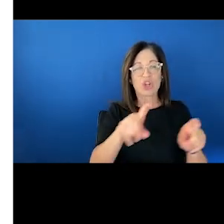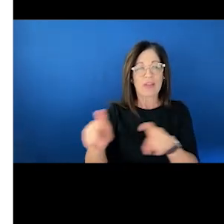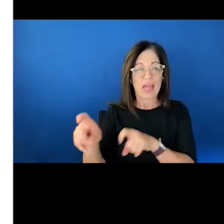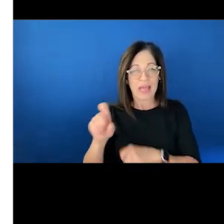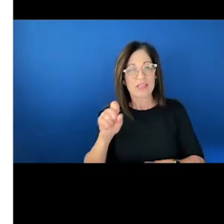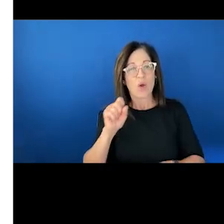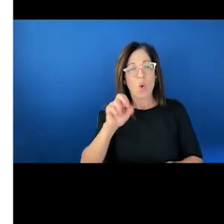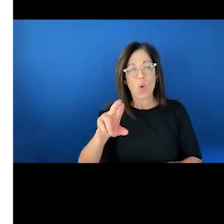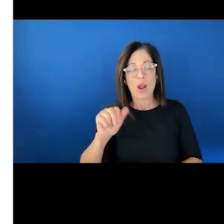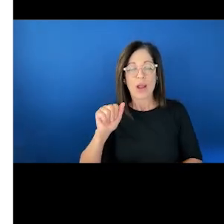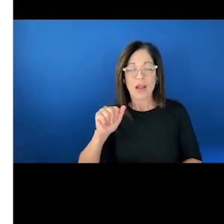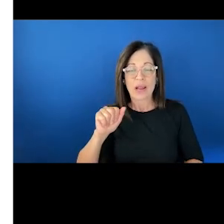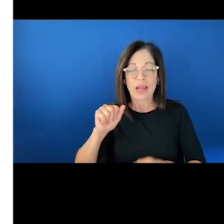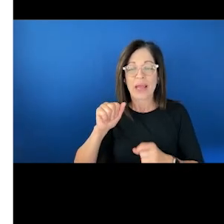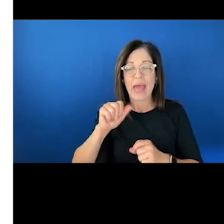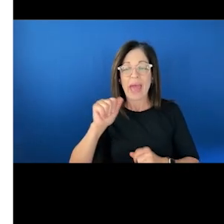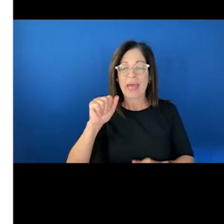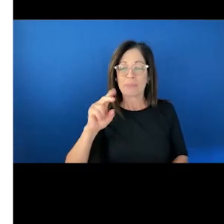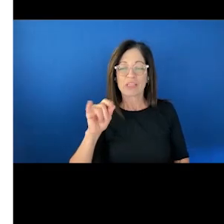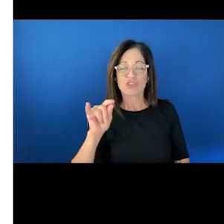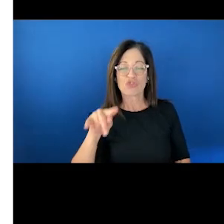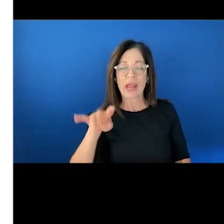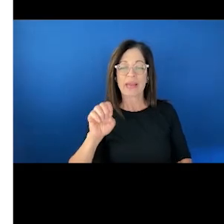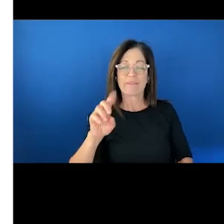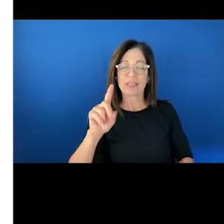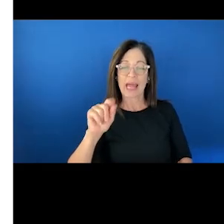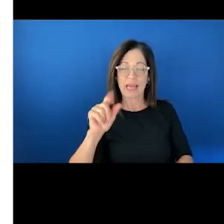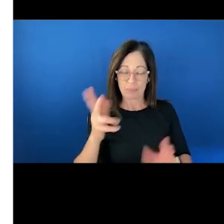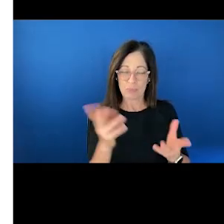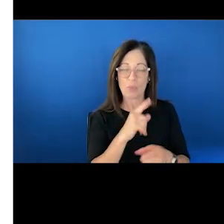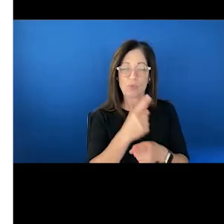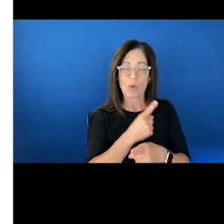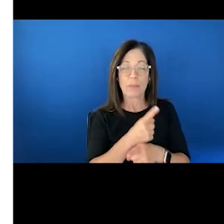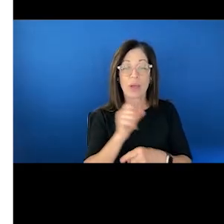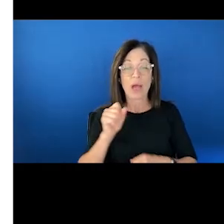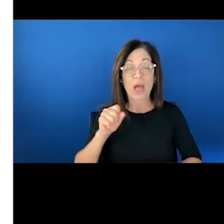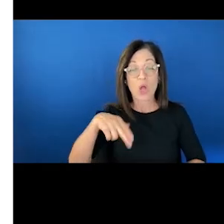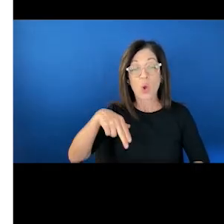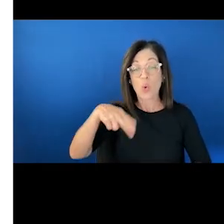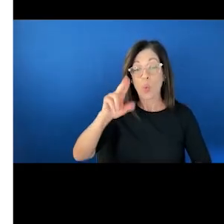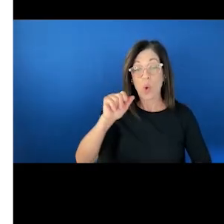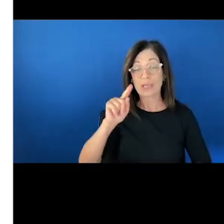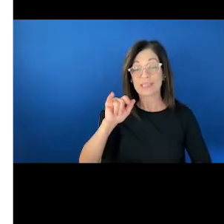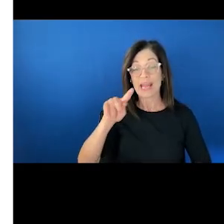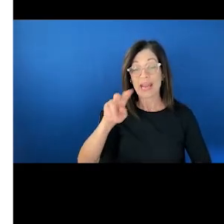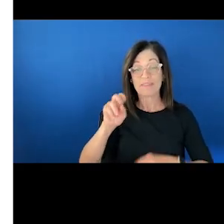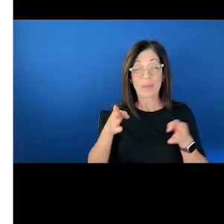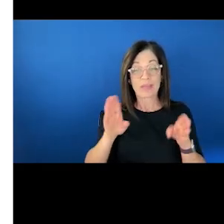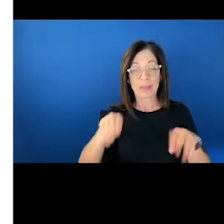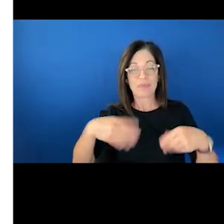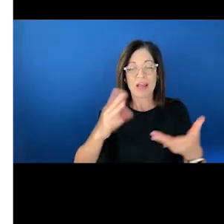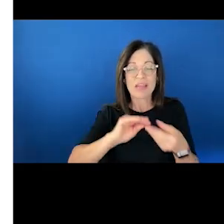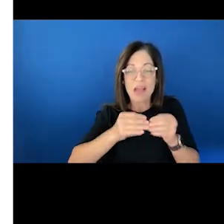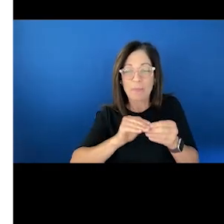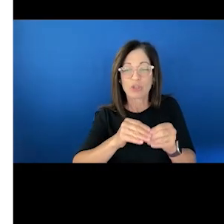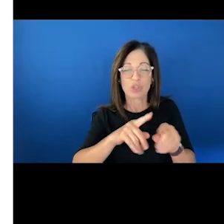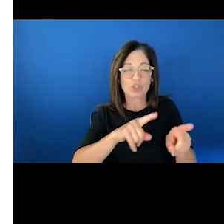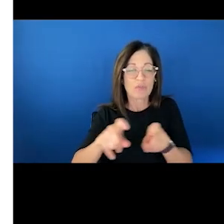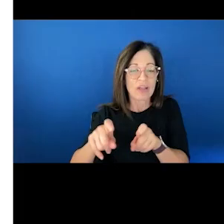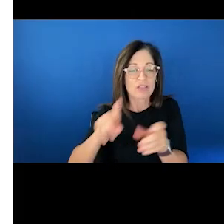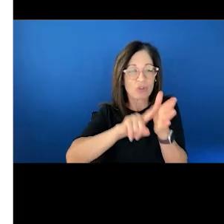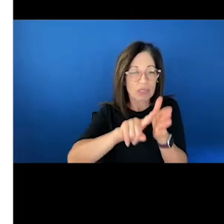Quantitative methods give you numbers, like you see in surveys or tracking forms. Often, combining methods gives